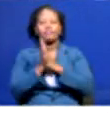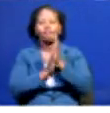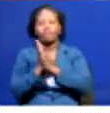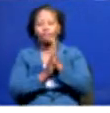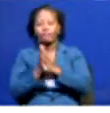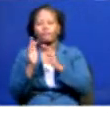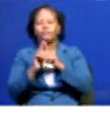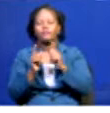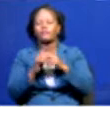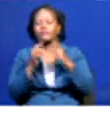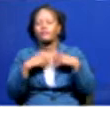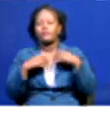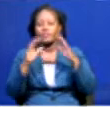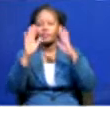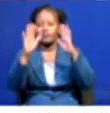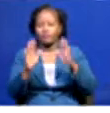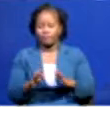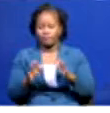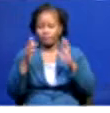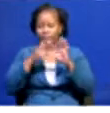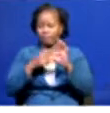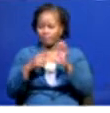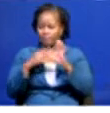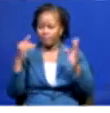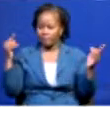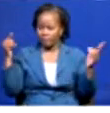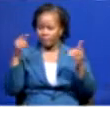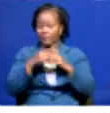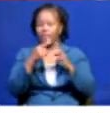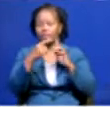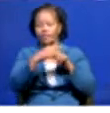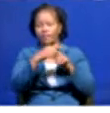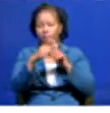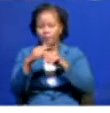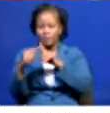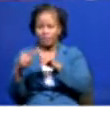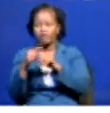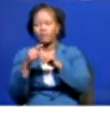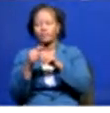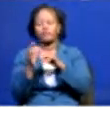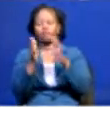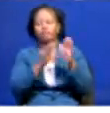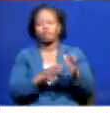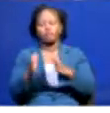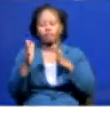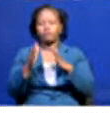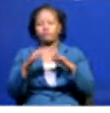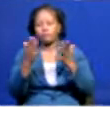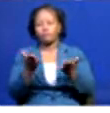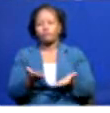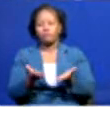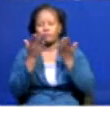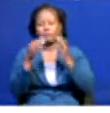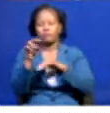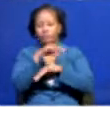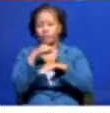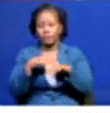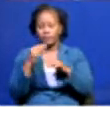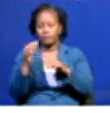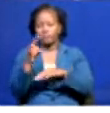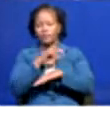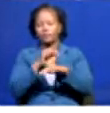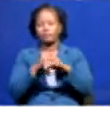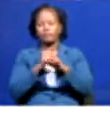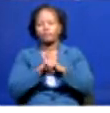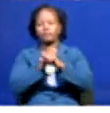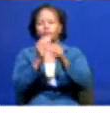make significant contribution towards positively shaping Kenya's national security and overall